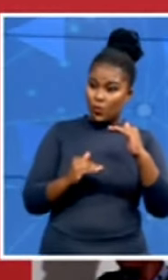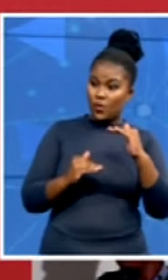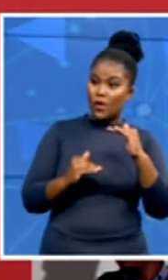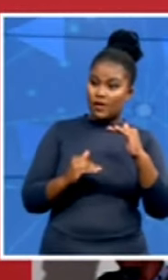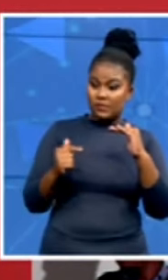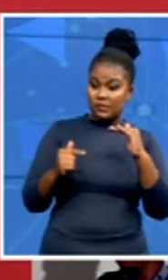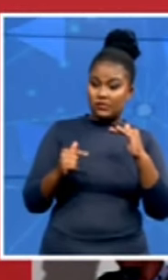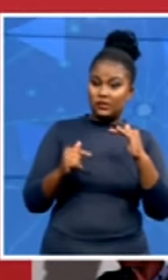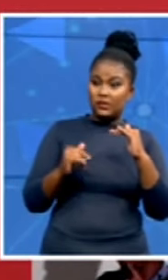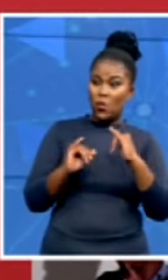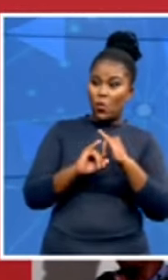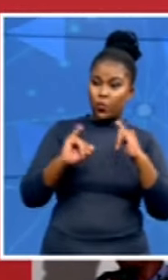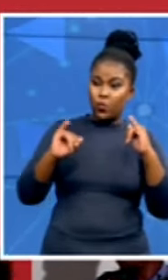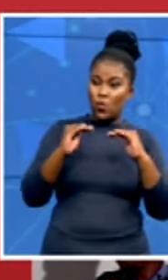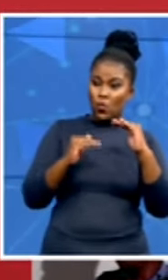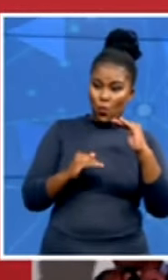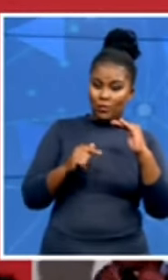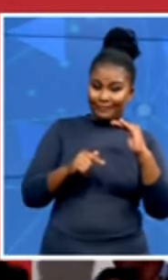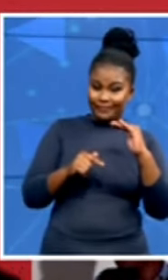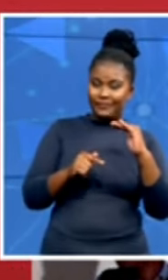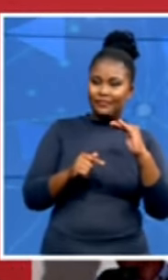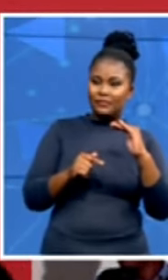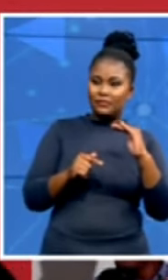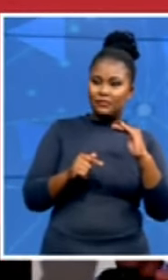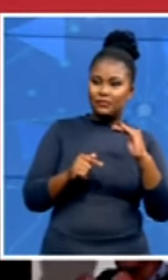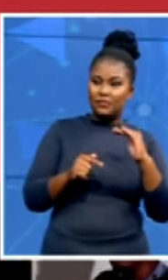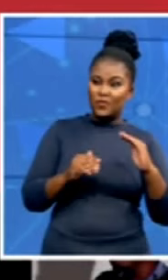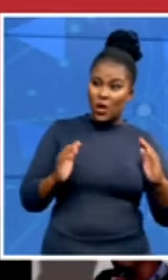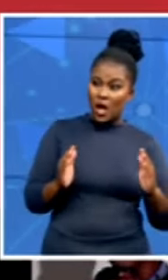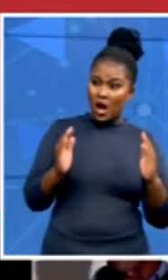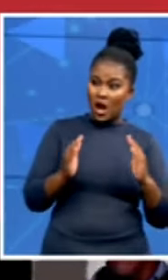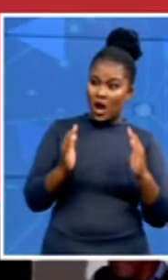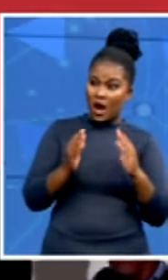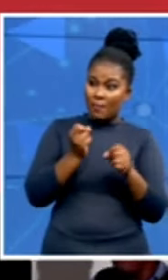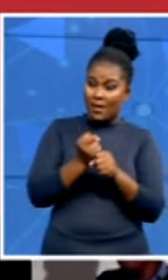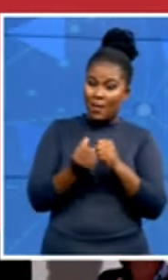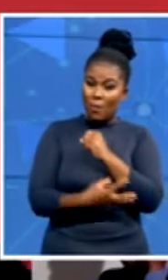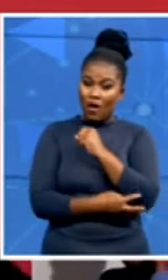perpetuates poverty and social exclusion,